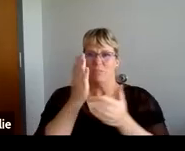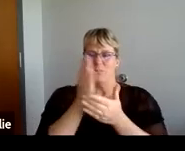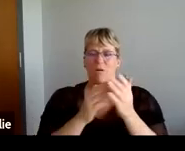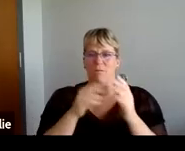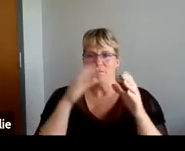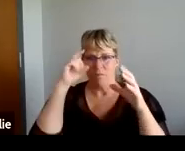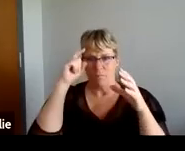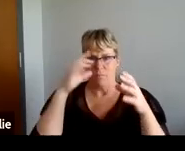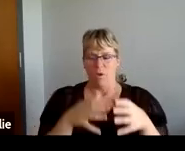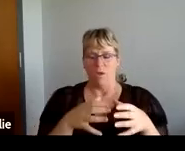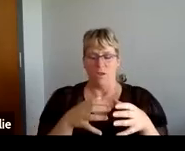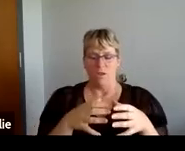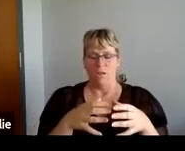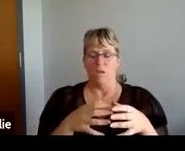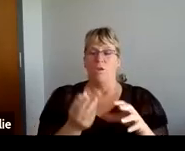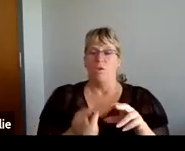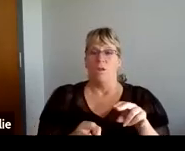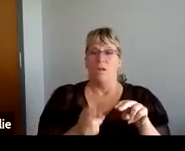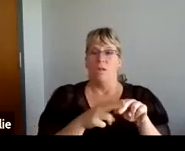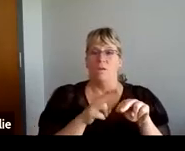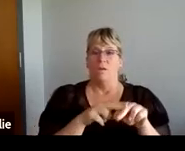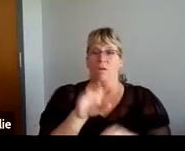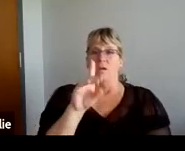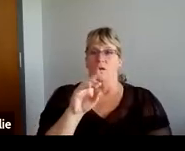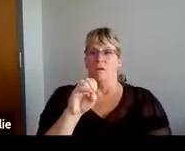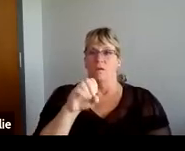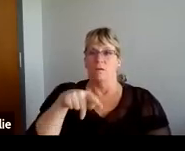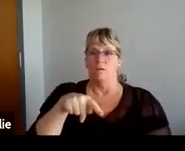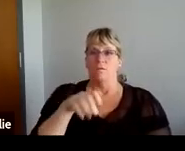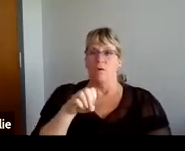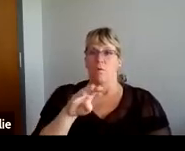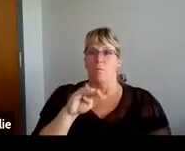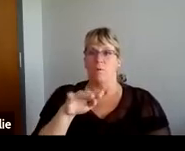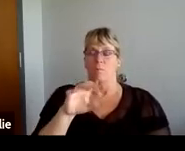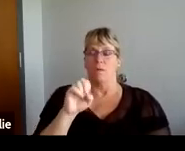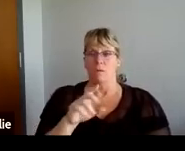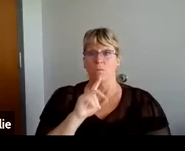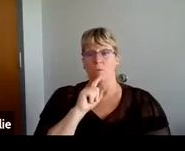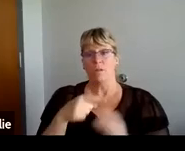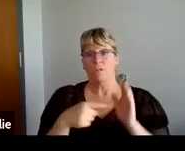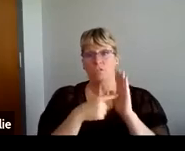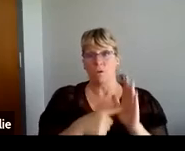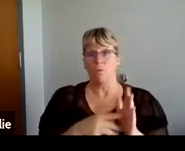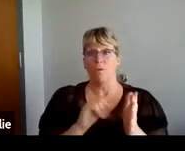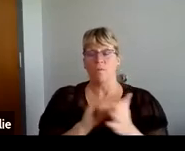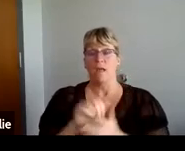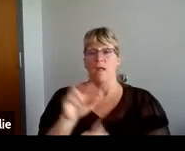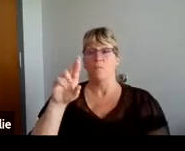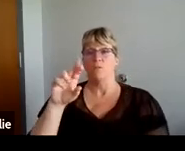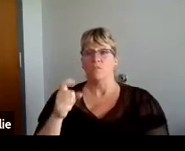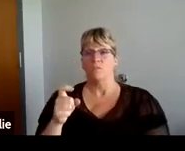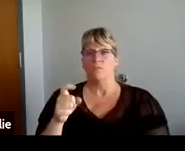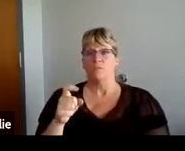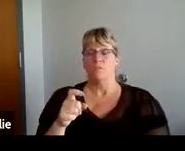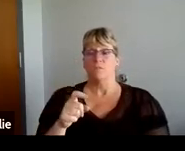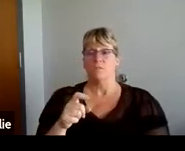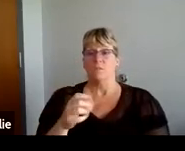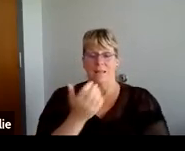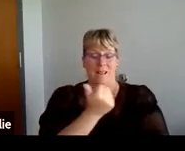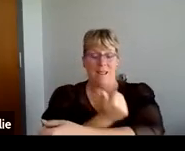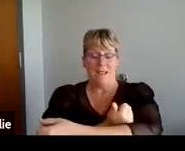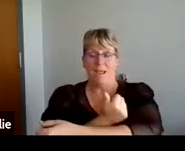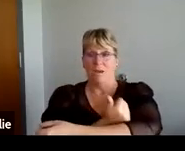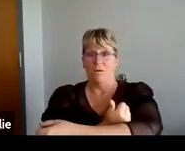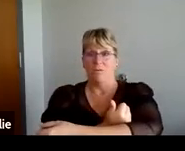system by increasing that dopamine. In fact, it's shown that our prescription opioids and heroin provide